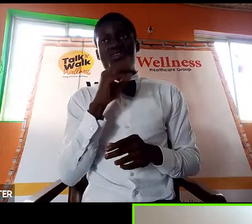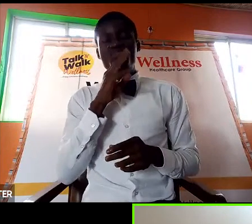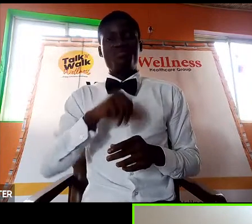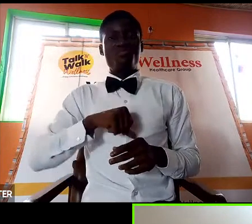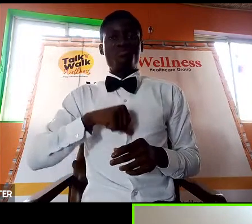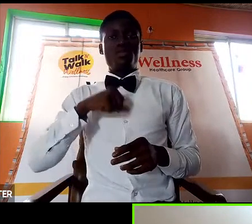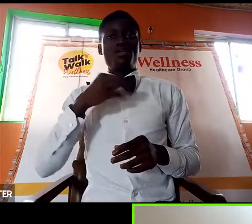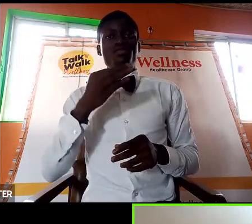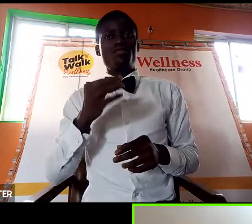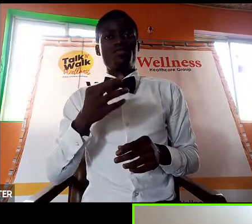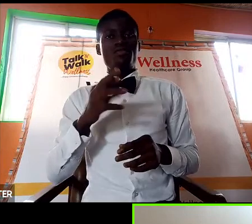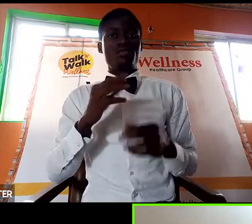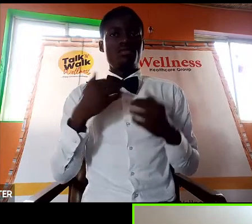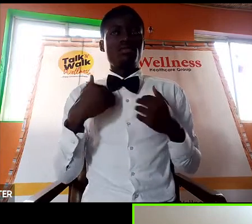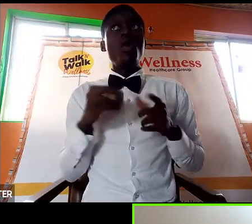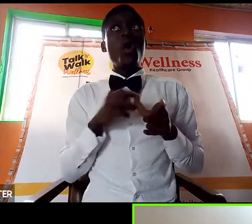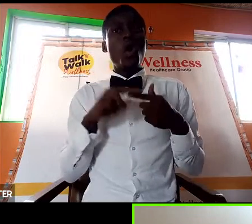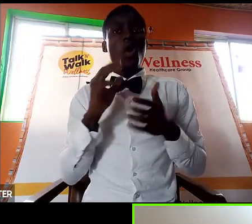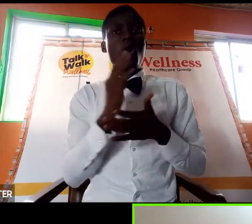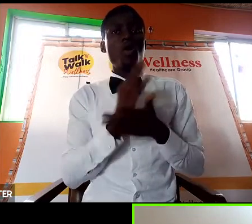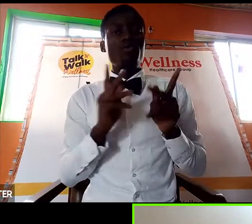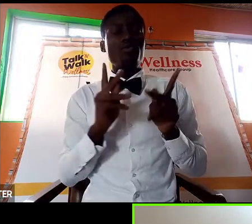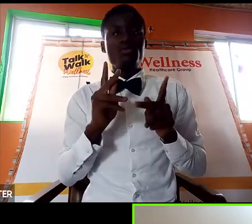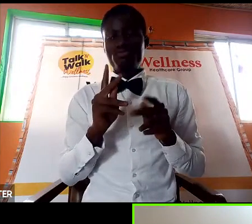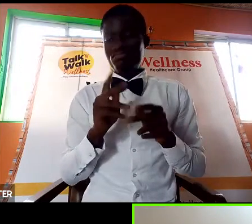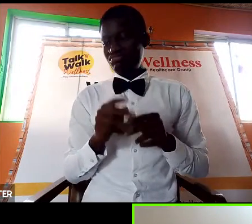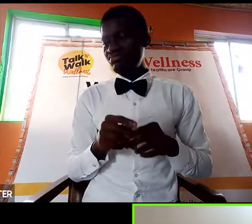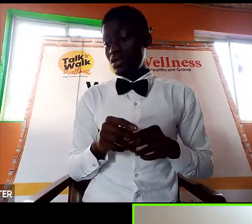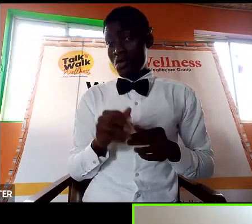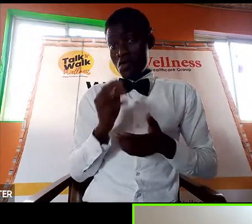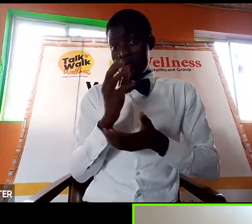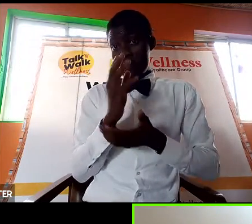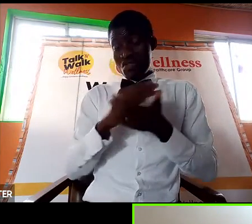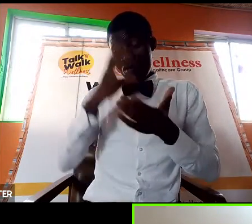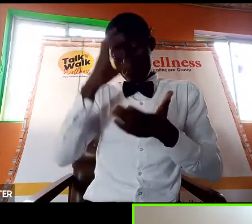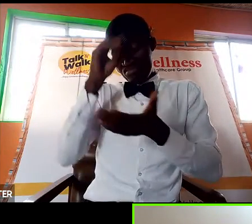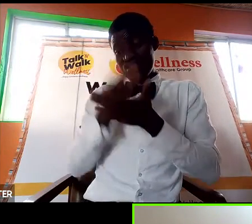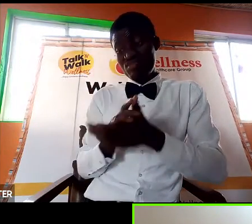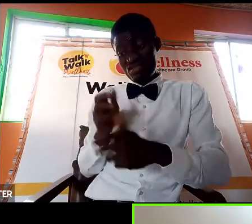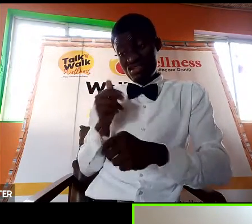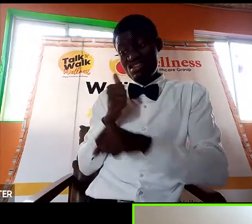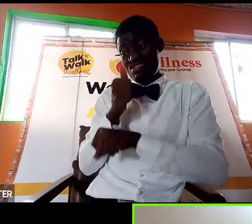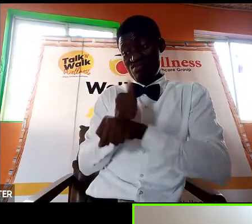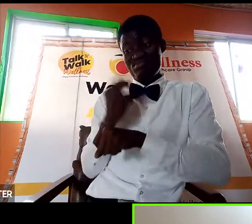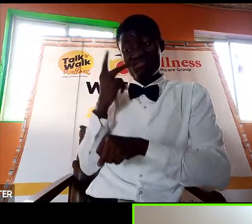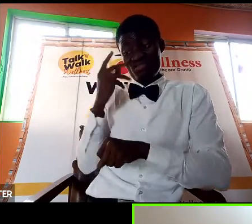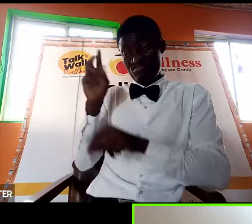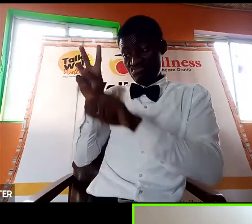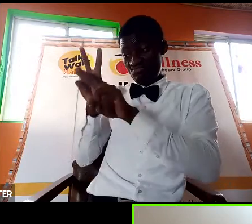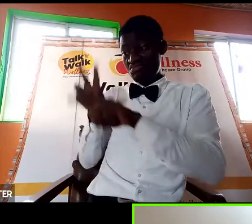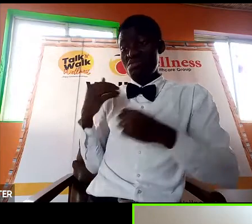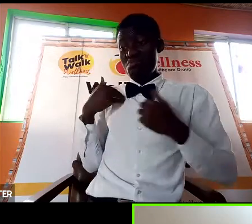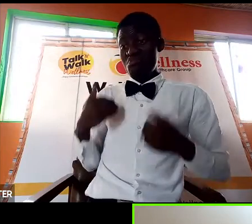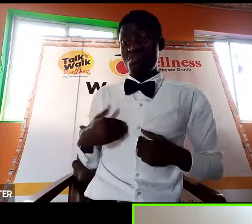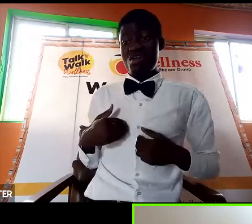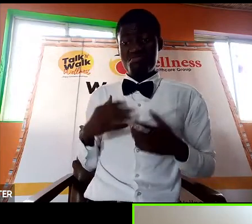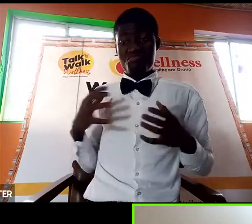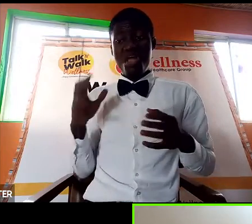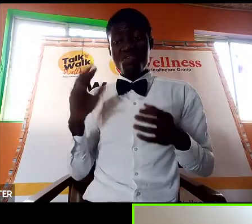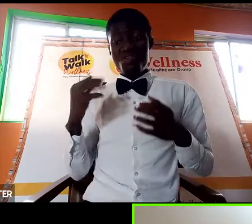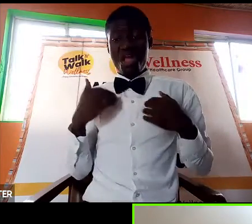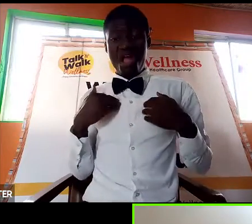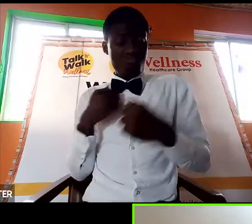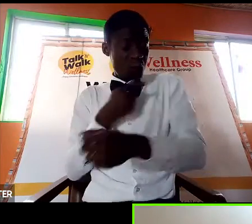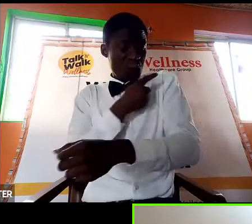themselves, or the partner even body shaming them. Oh, your tummy is big. Oh, you have stretch mark, unrealistic expectation. A lot of people watching